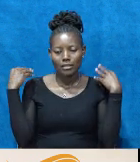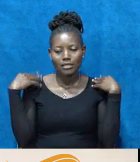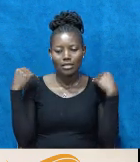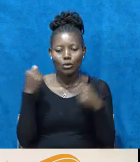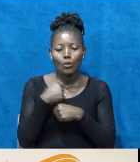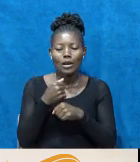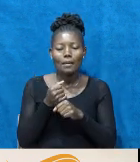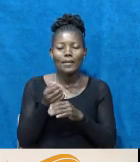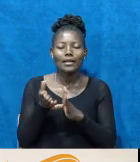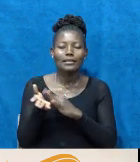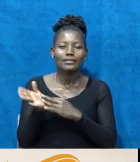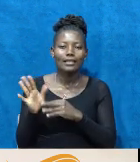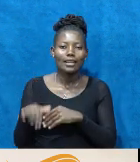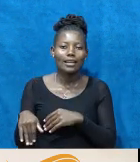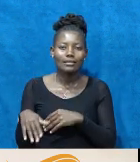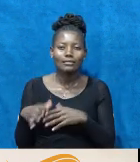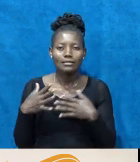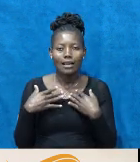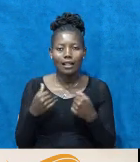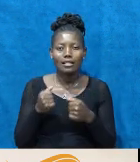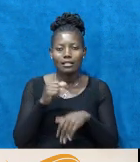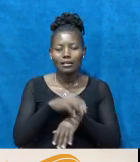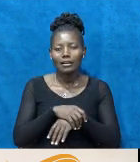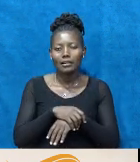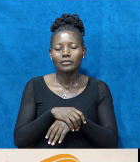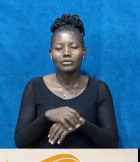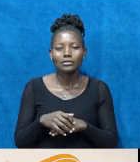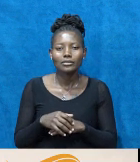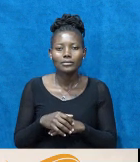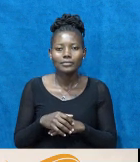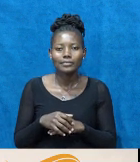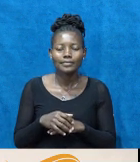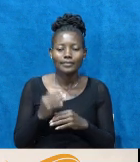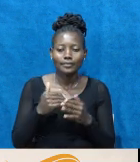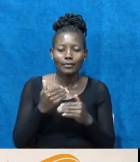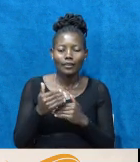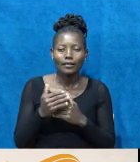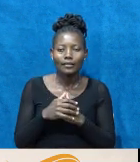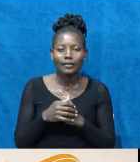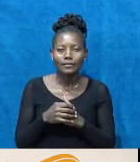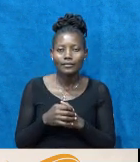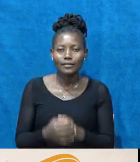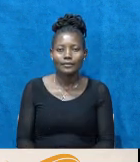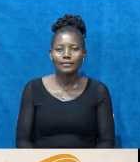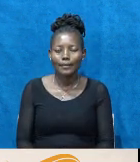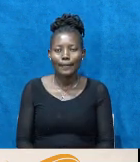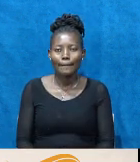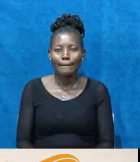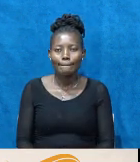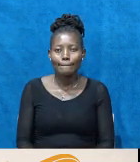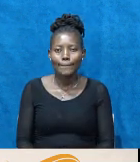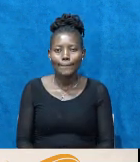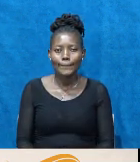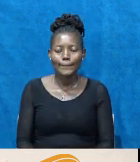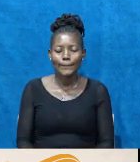poor nutrition practices again will delay and impede return to training and in the end return to play. Next